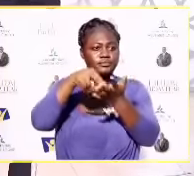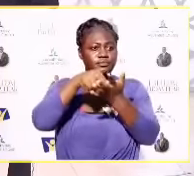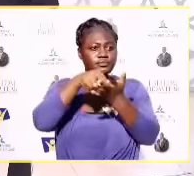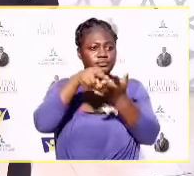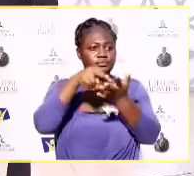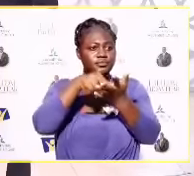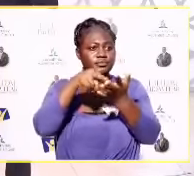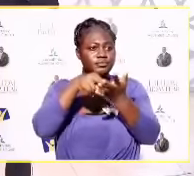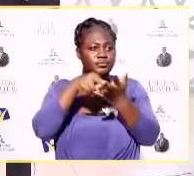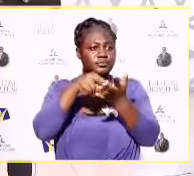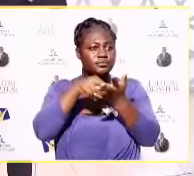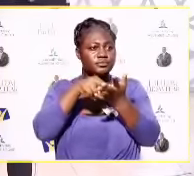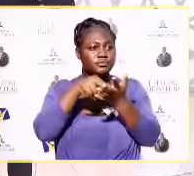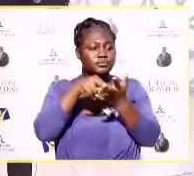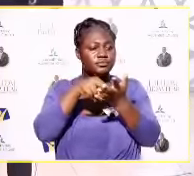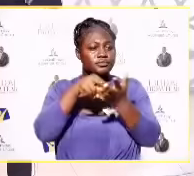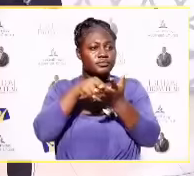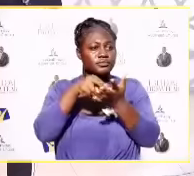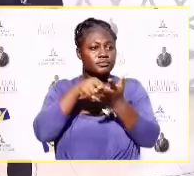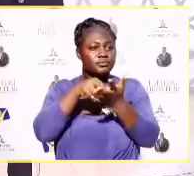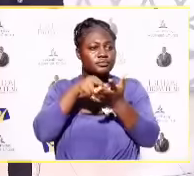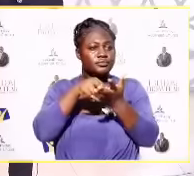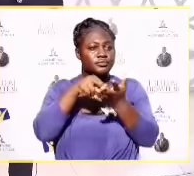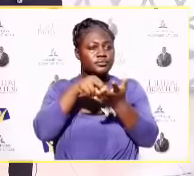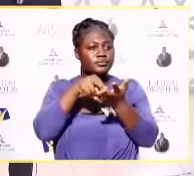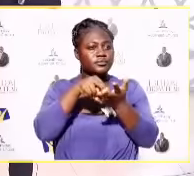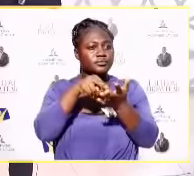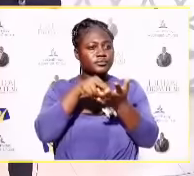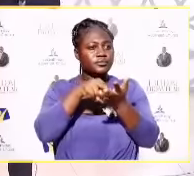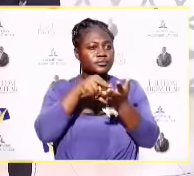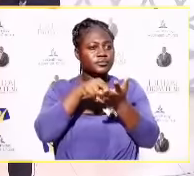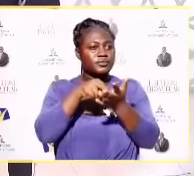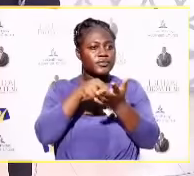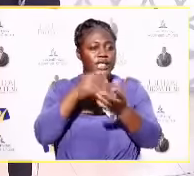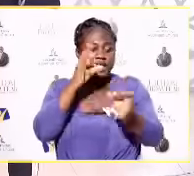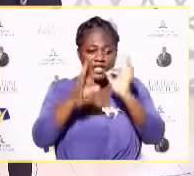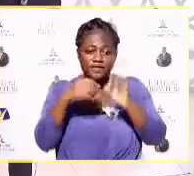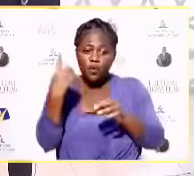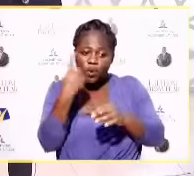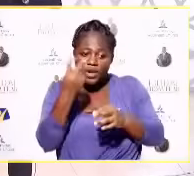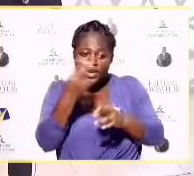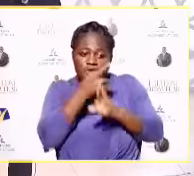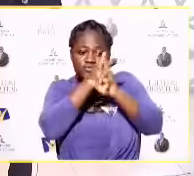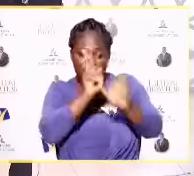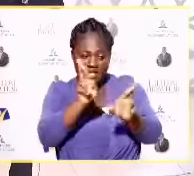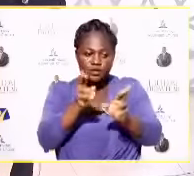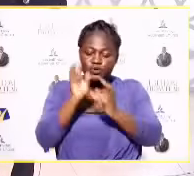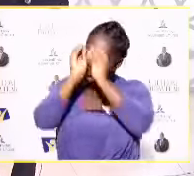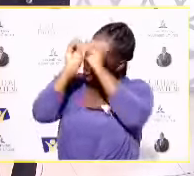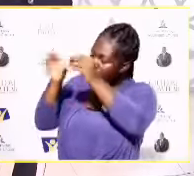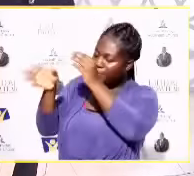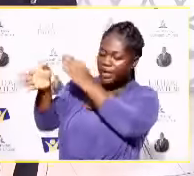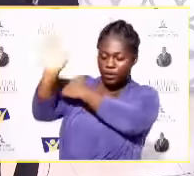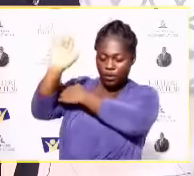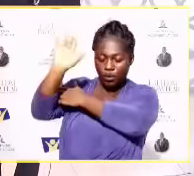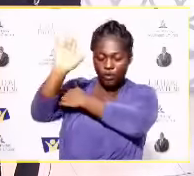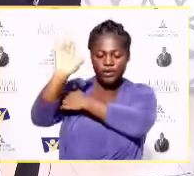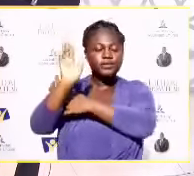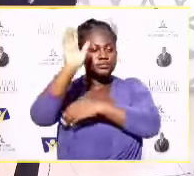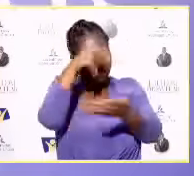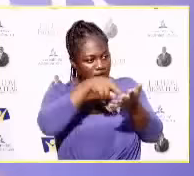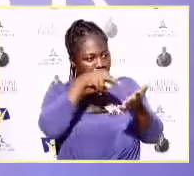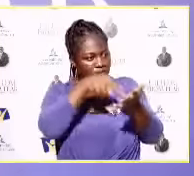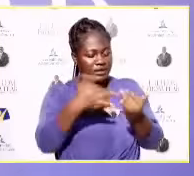lines, be our handles, be our sorry. So obey your Osetia Menyamia, and I be sorry now. All right, listen carefully.